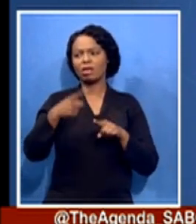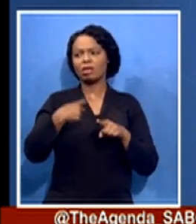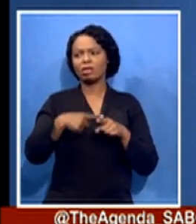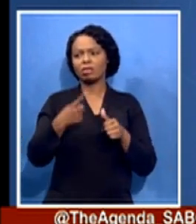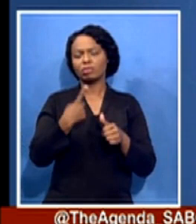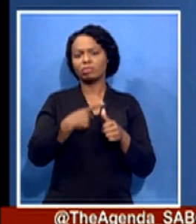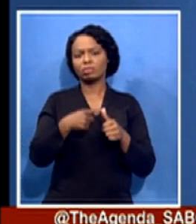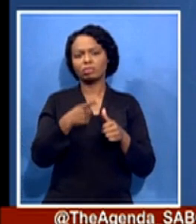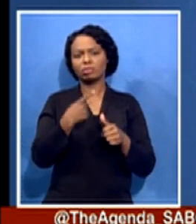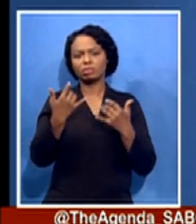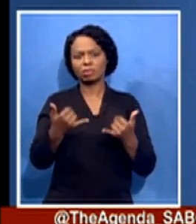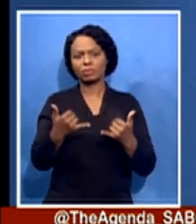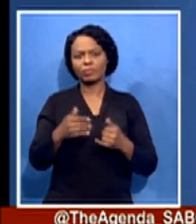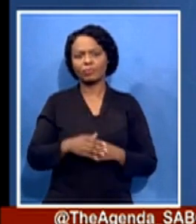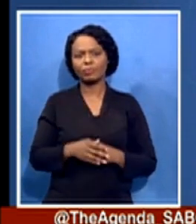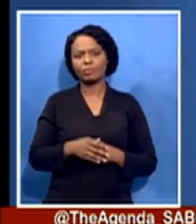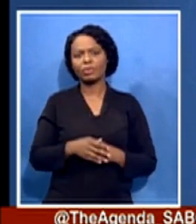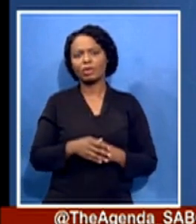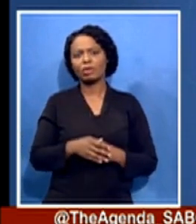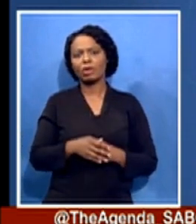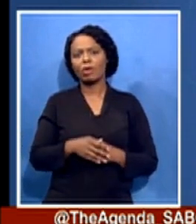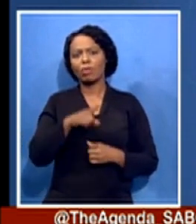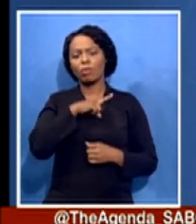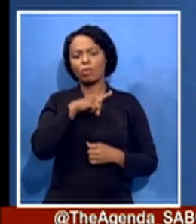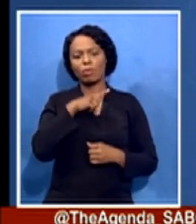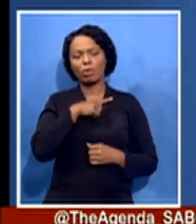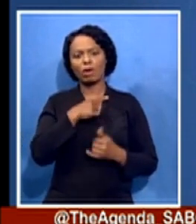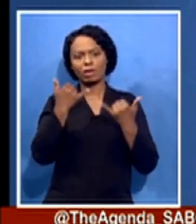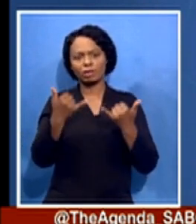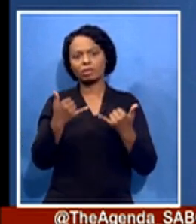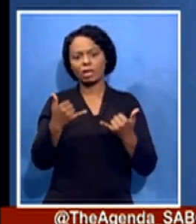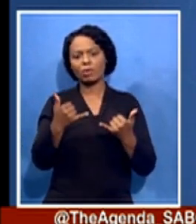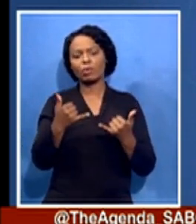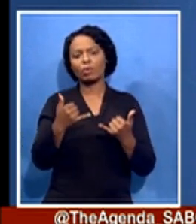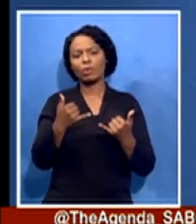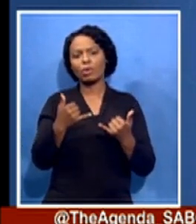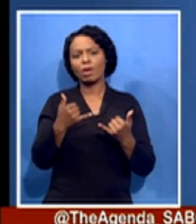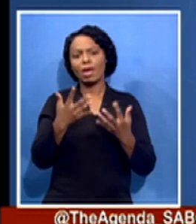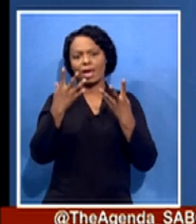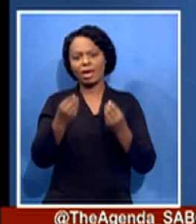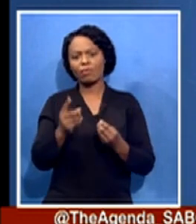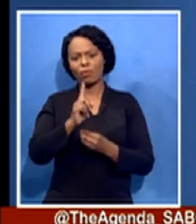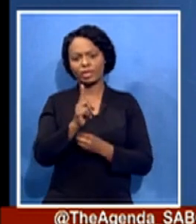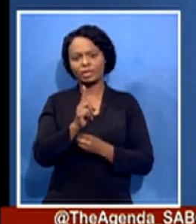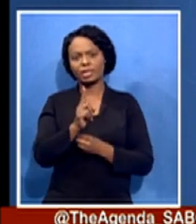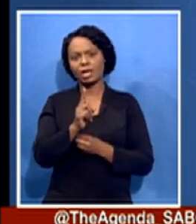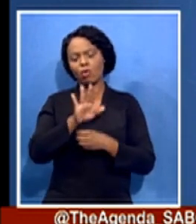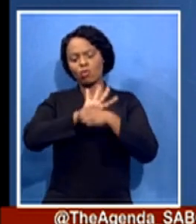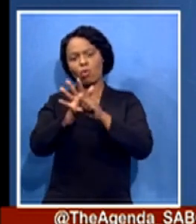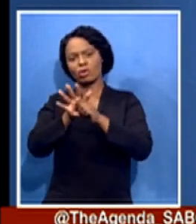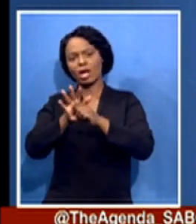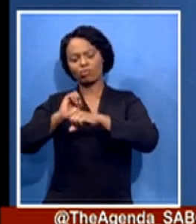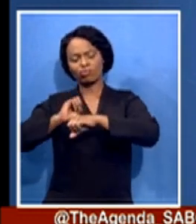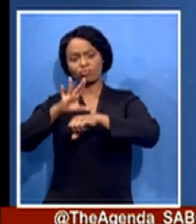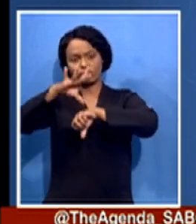rare. And COVID disease is much, much, much more likely to affect you and